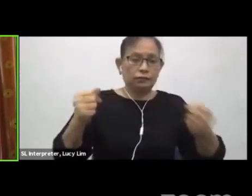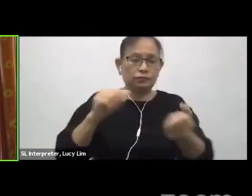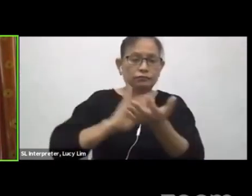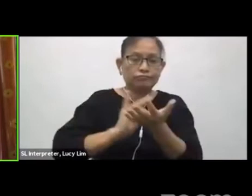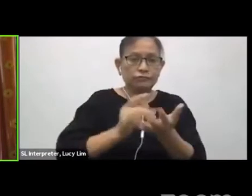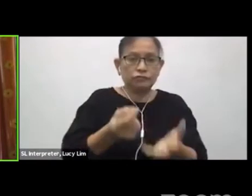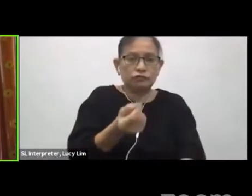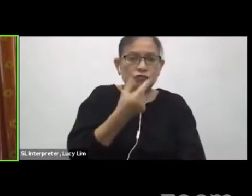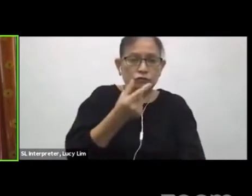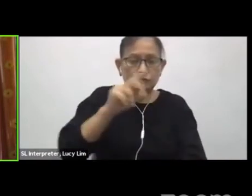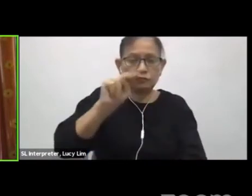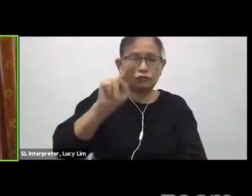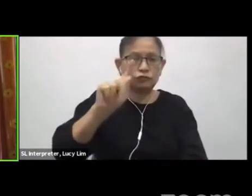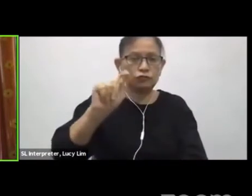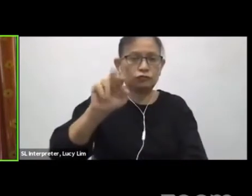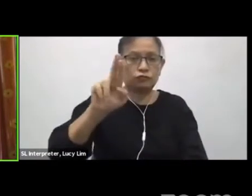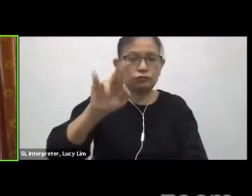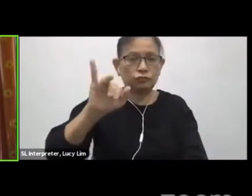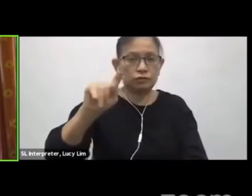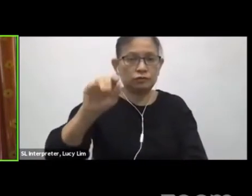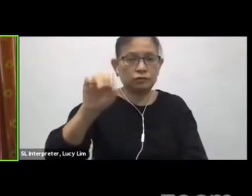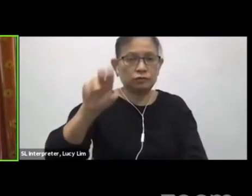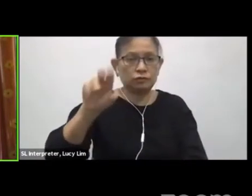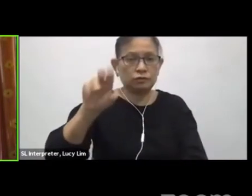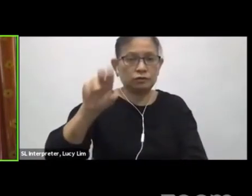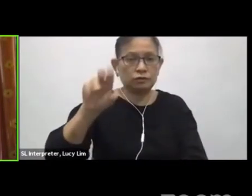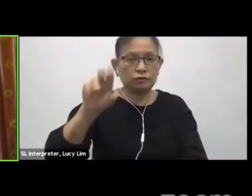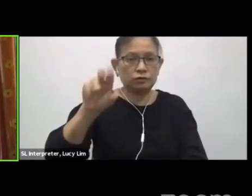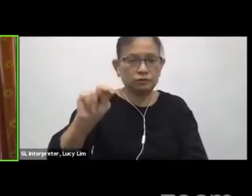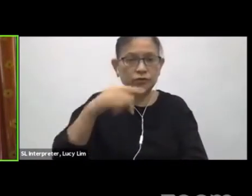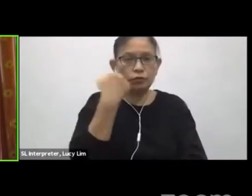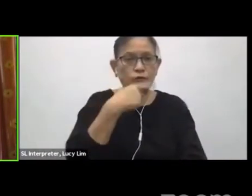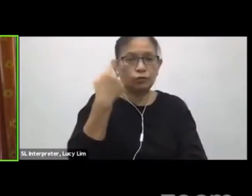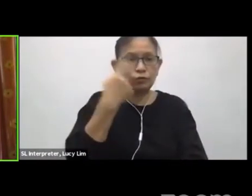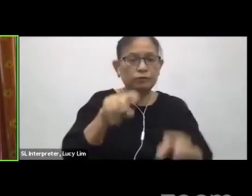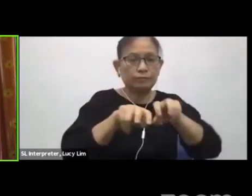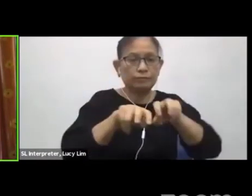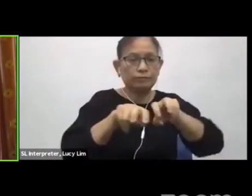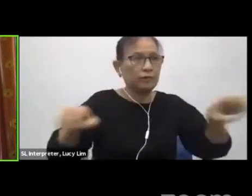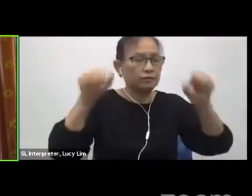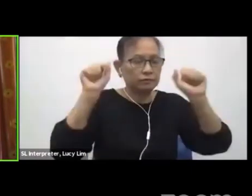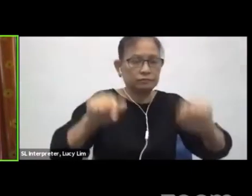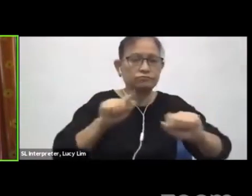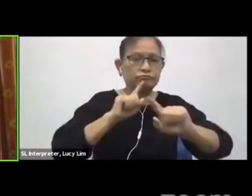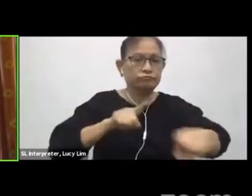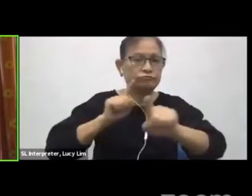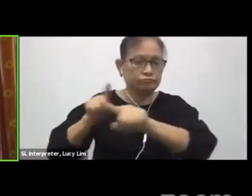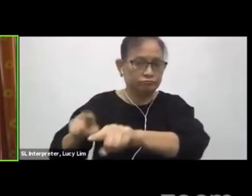violence? Would any of the panelists like to take up that?